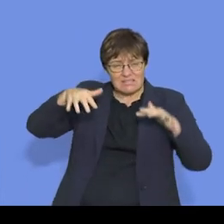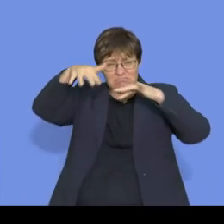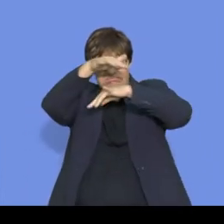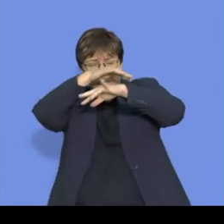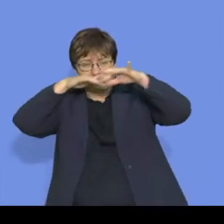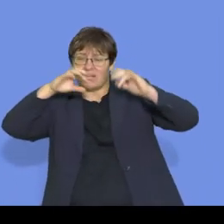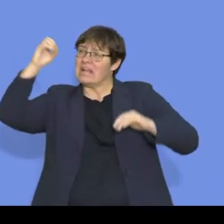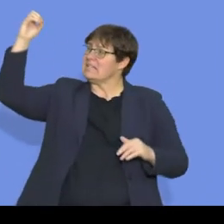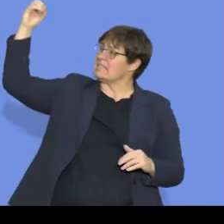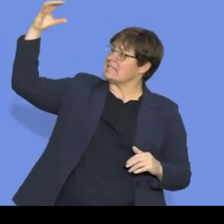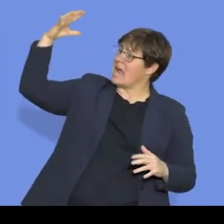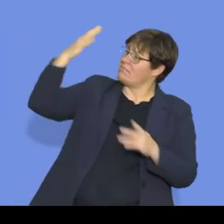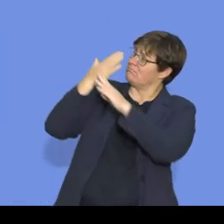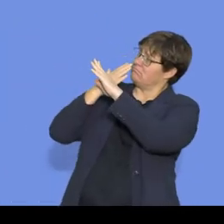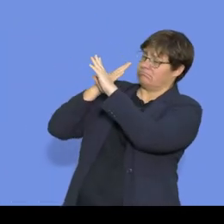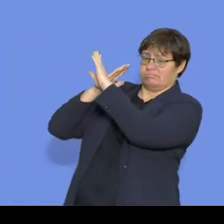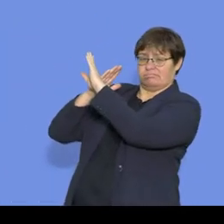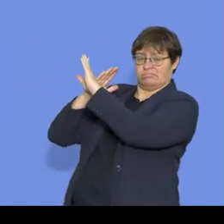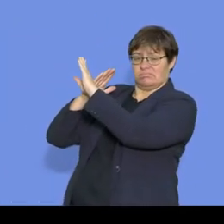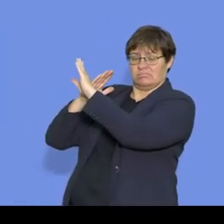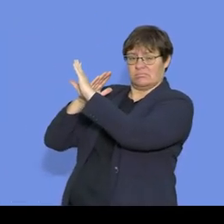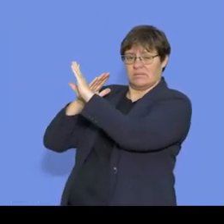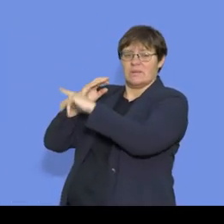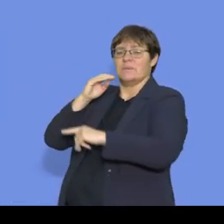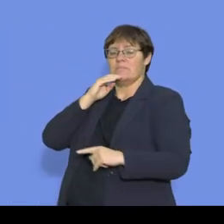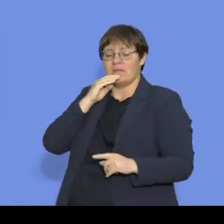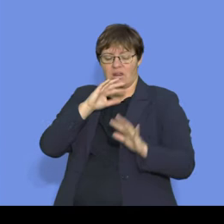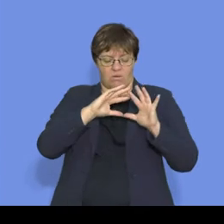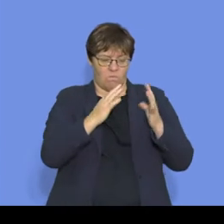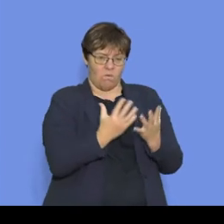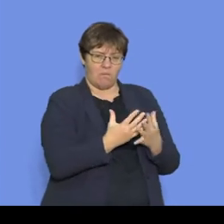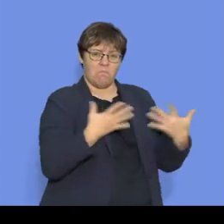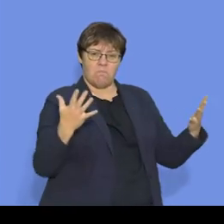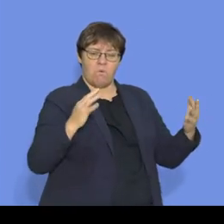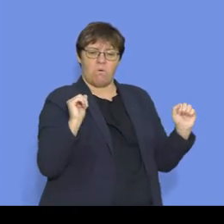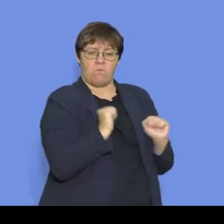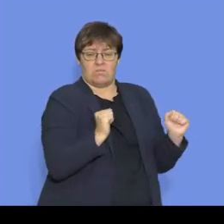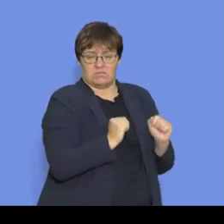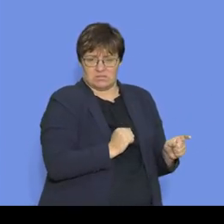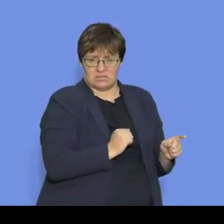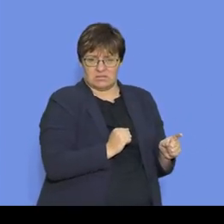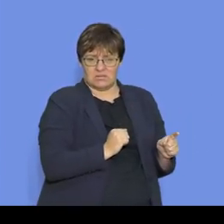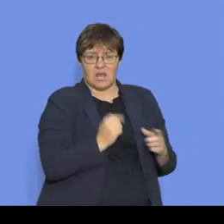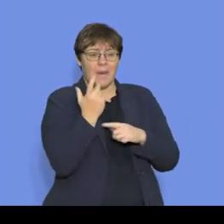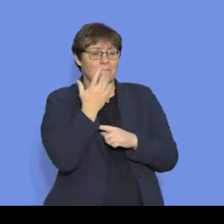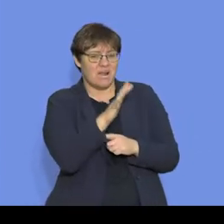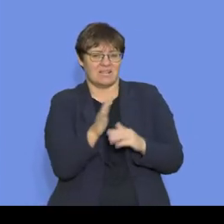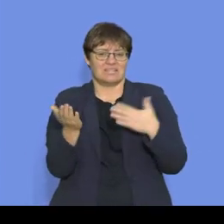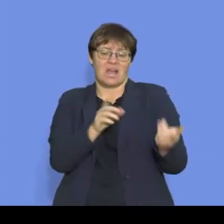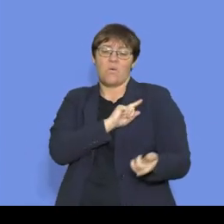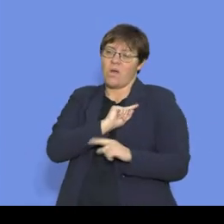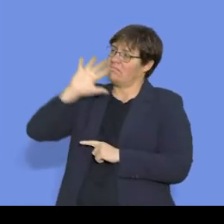gases, blocking sunlight, causing cooling of the earth, and death